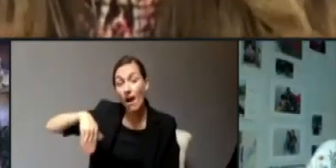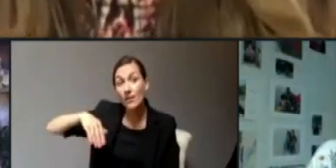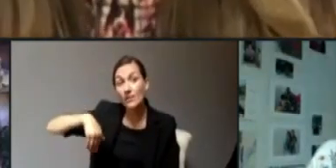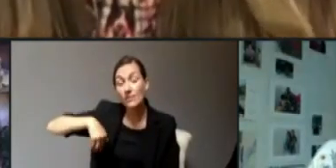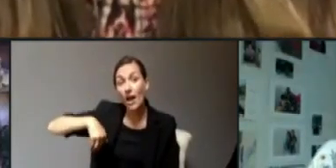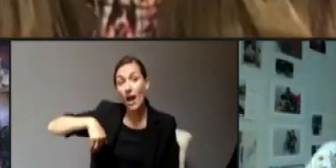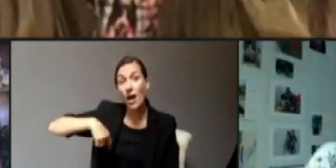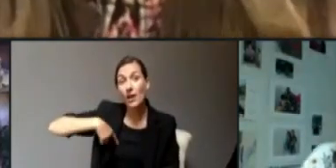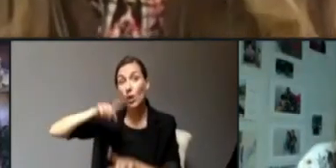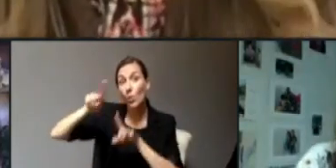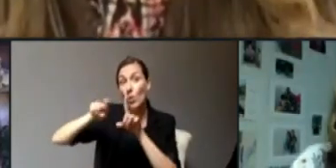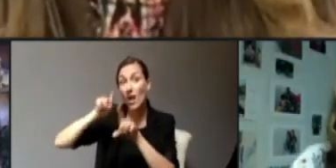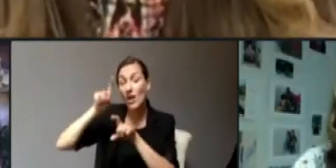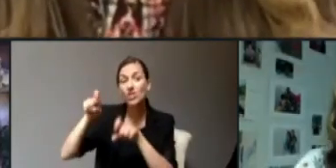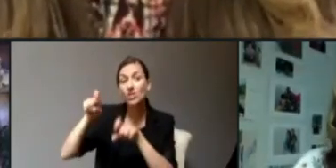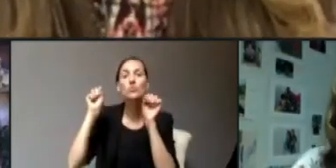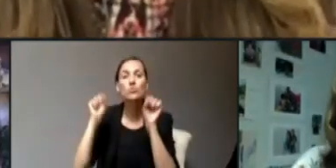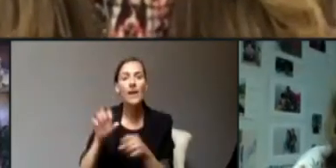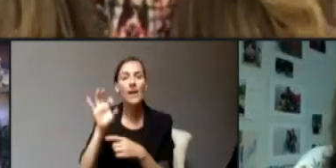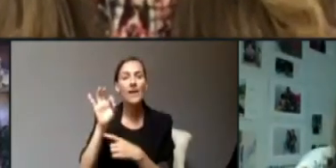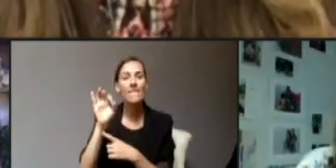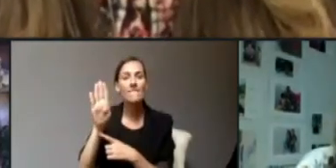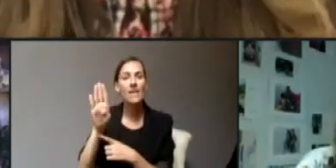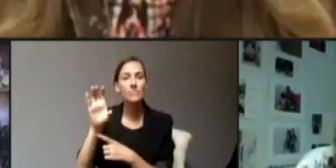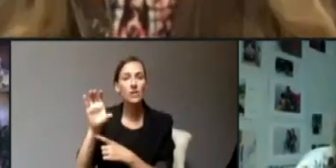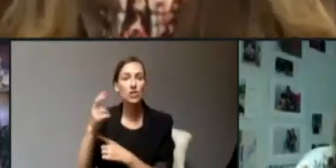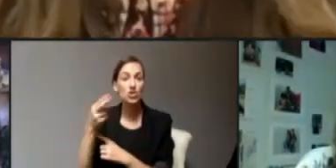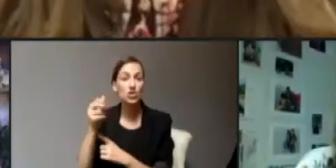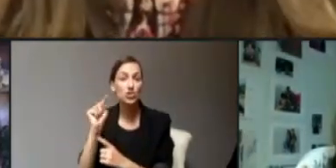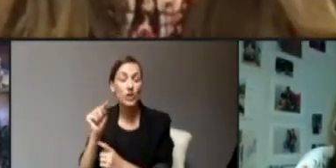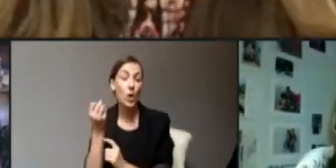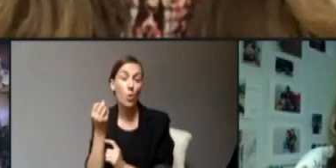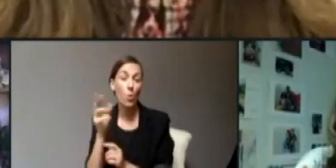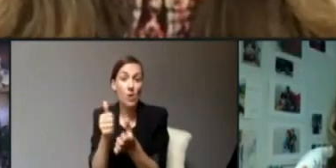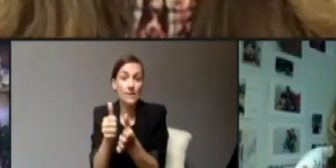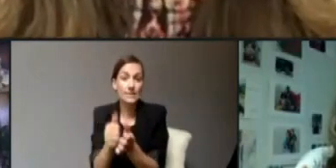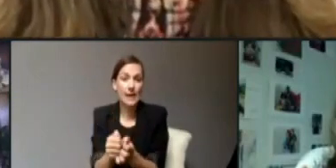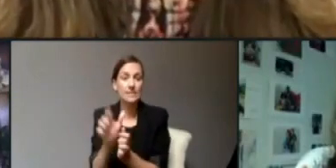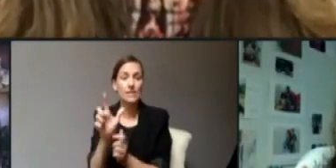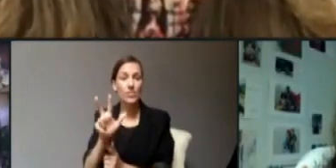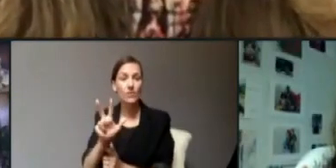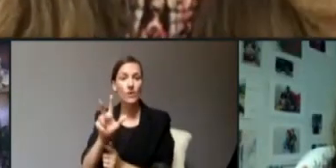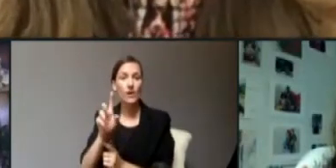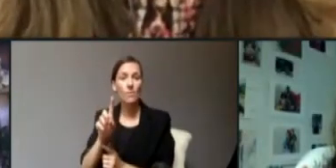on the Facebook chat, or you can text your questions to